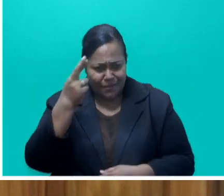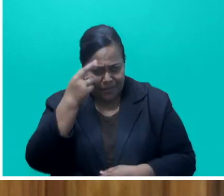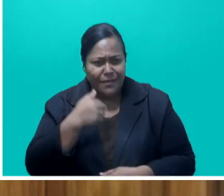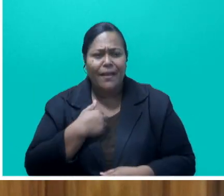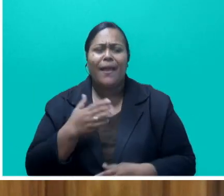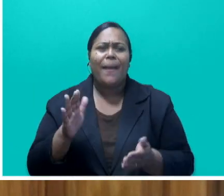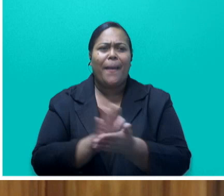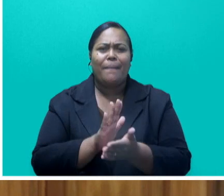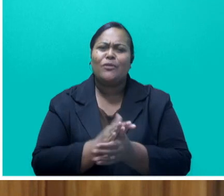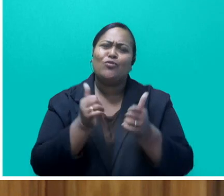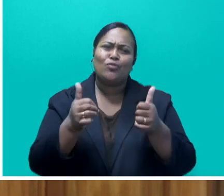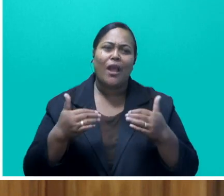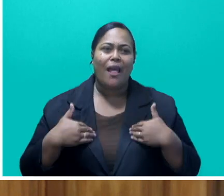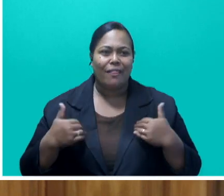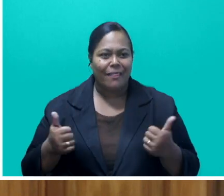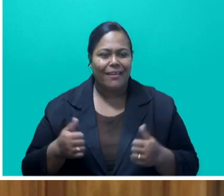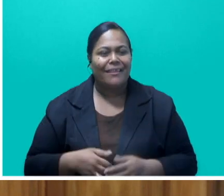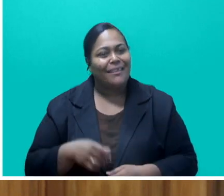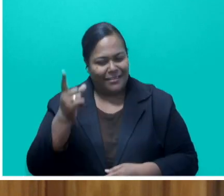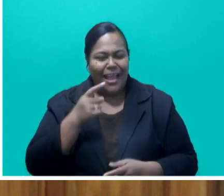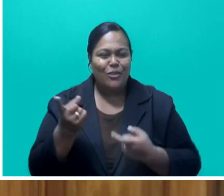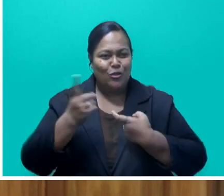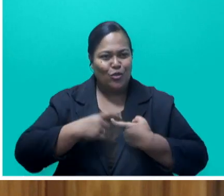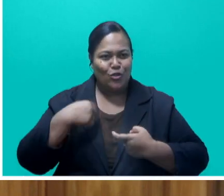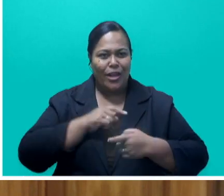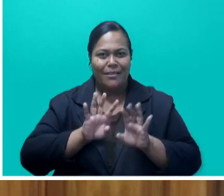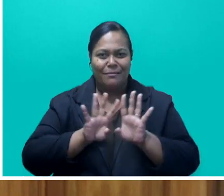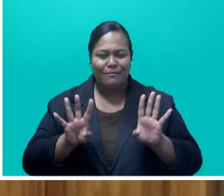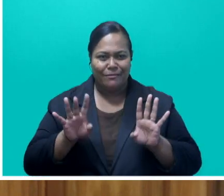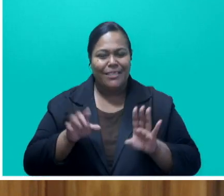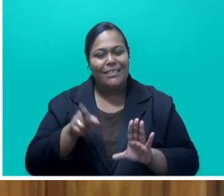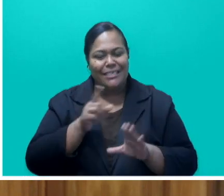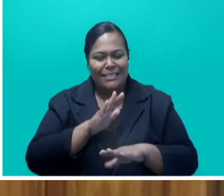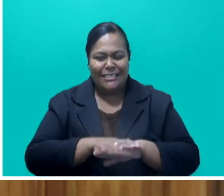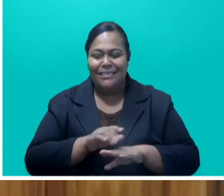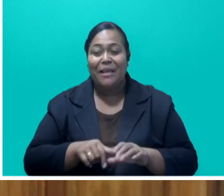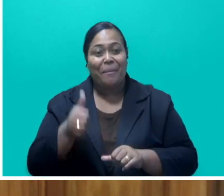good health and are able to join us at the public gallery this afternoon.